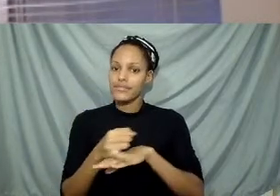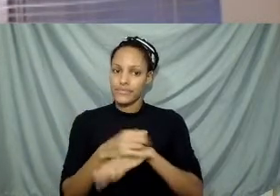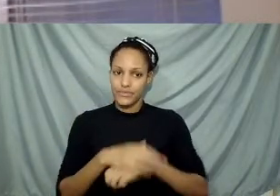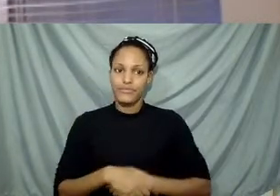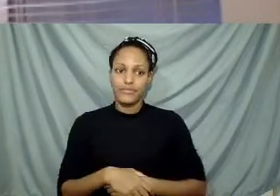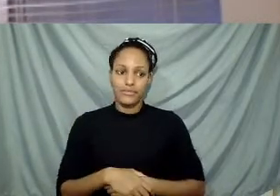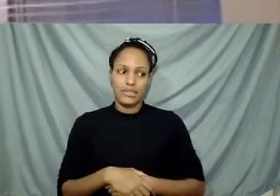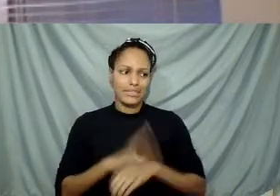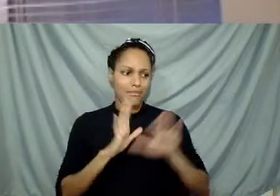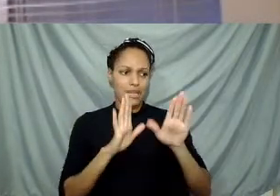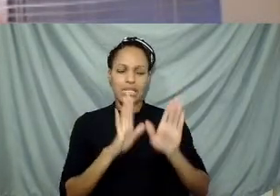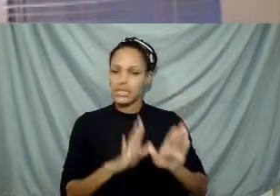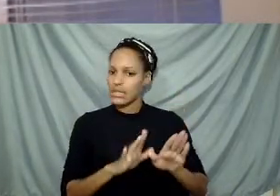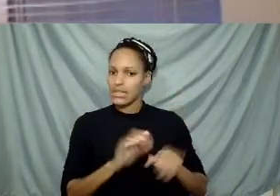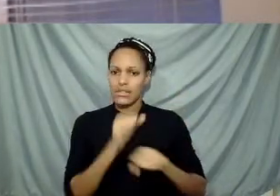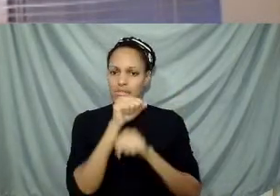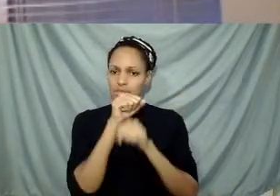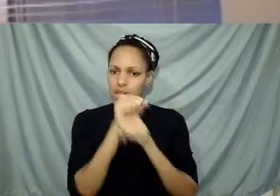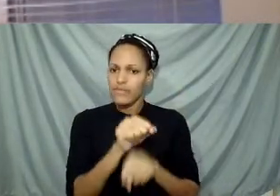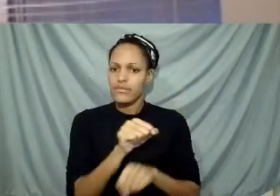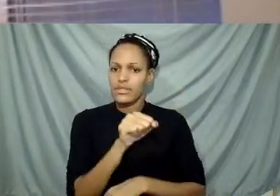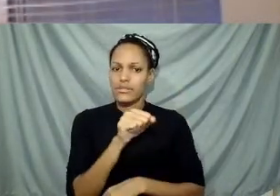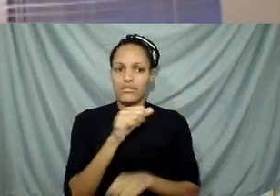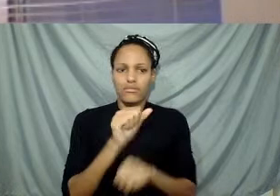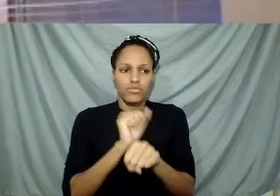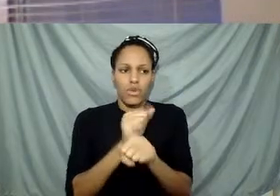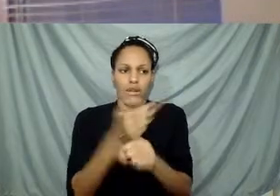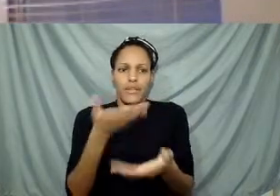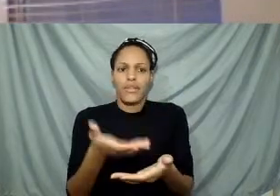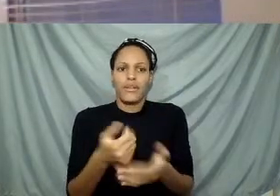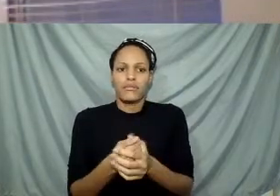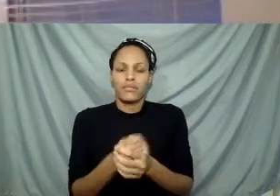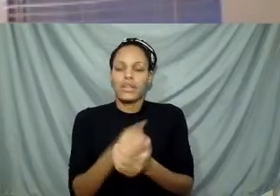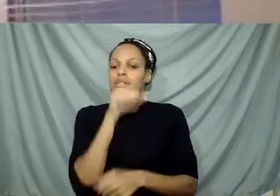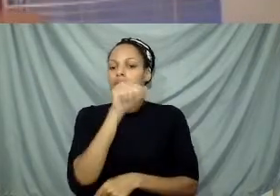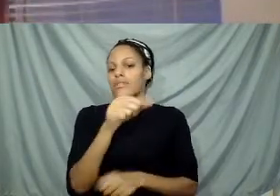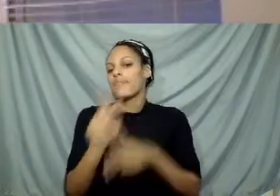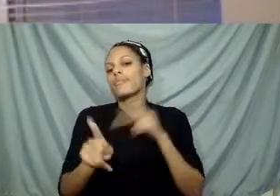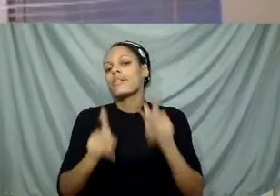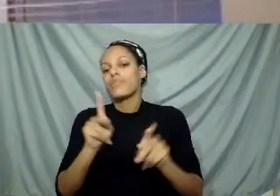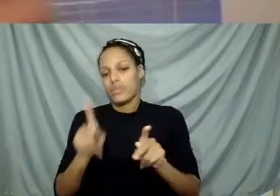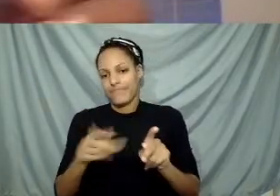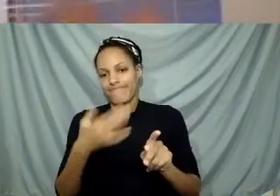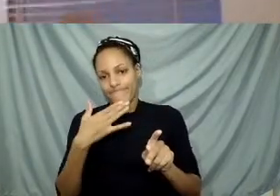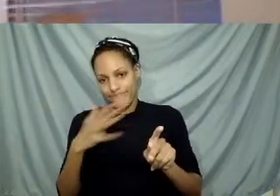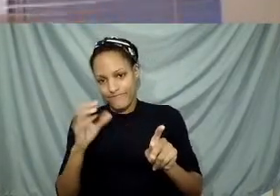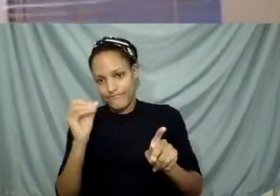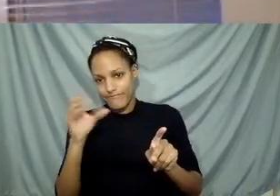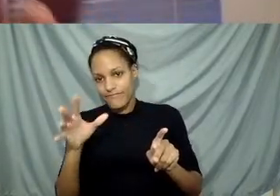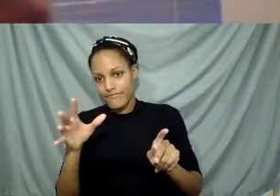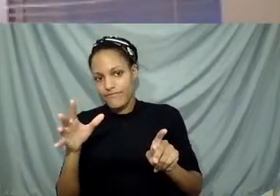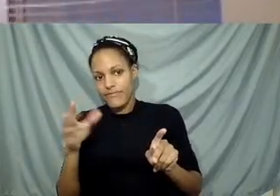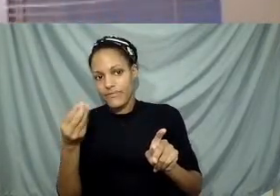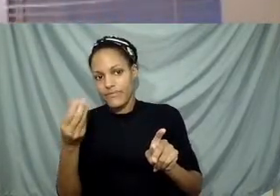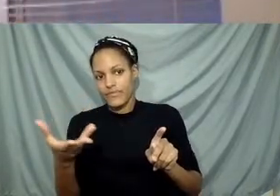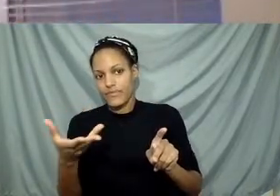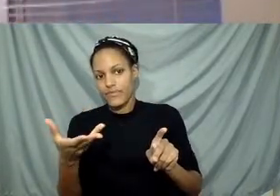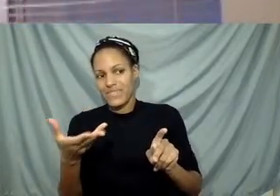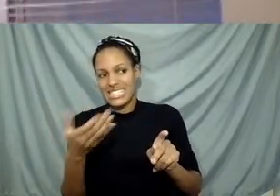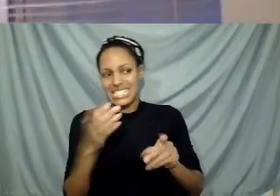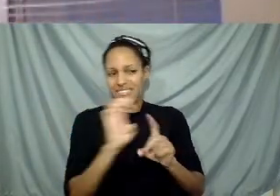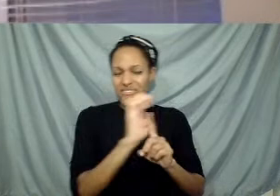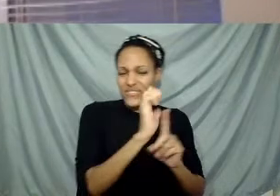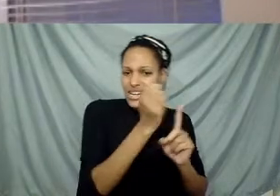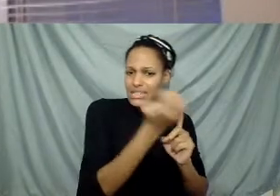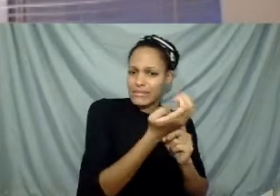he was excellent. He loved doing that job. He loved the people, I should say. He loved the people that he worked with. I don't know that he liked the